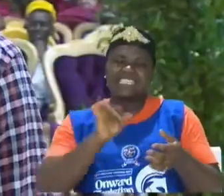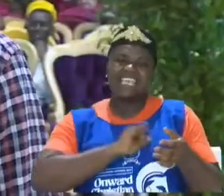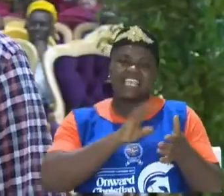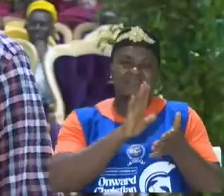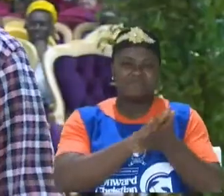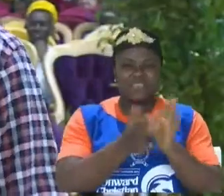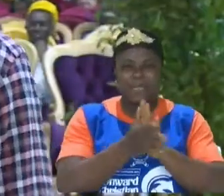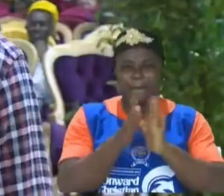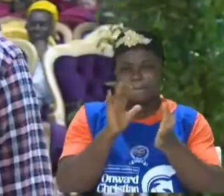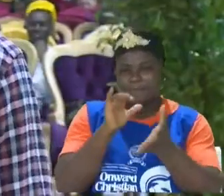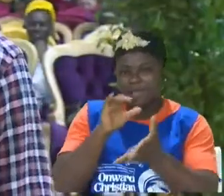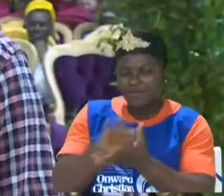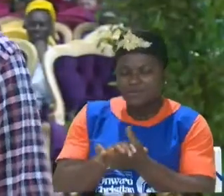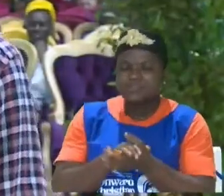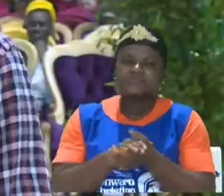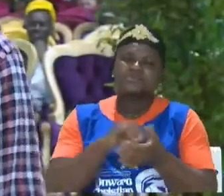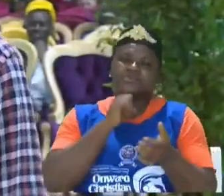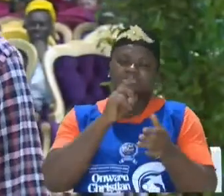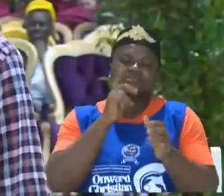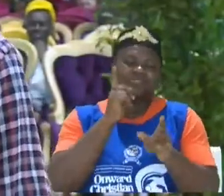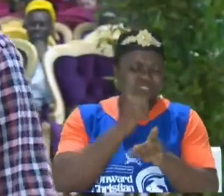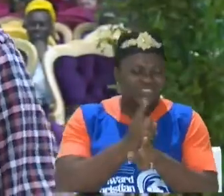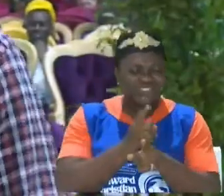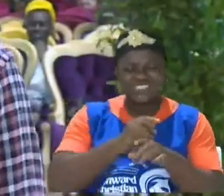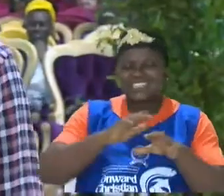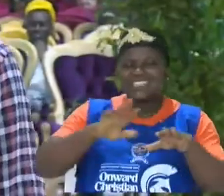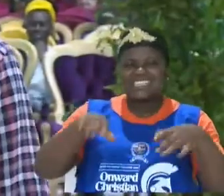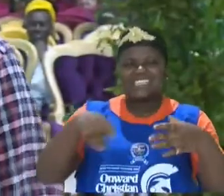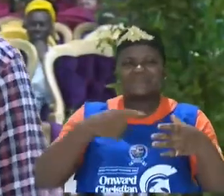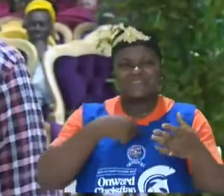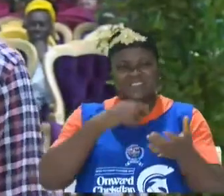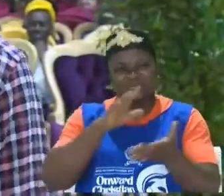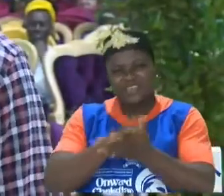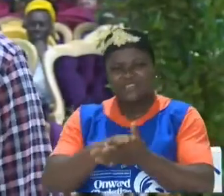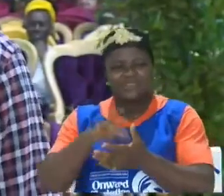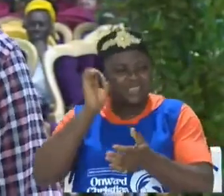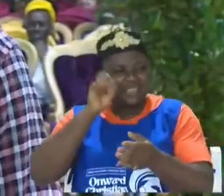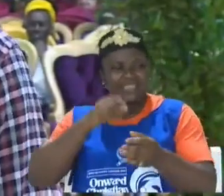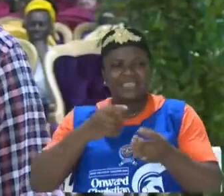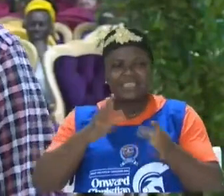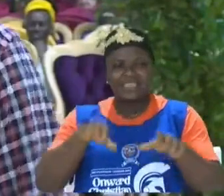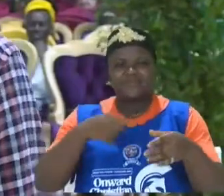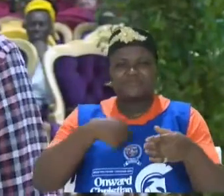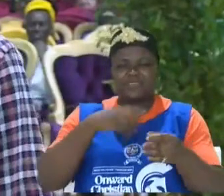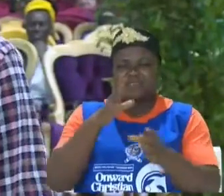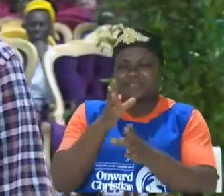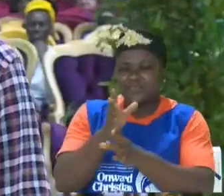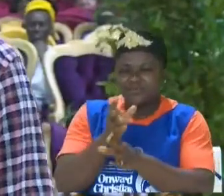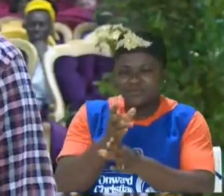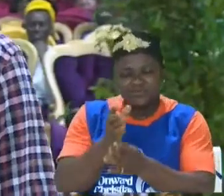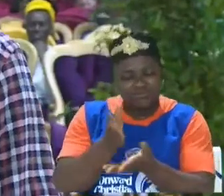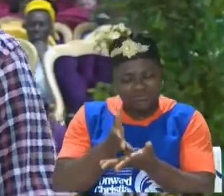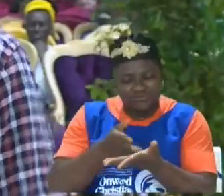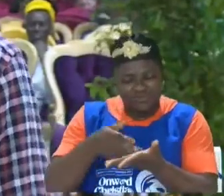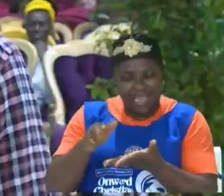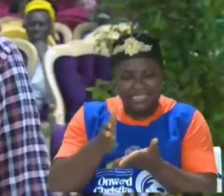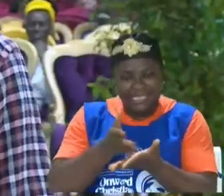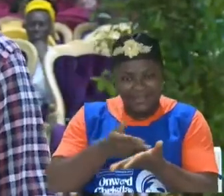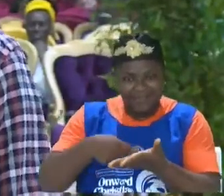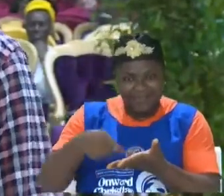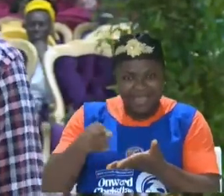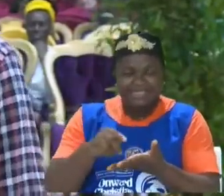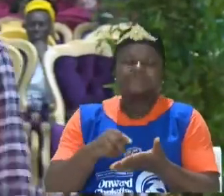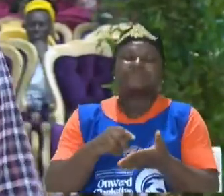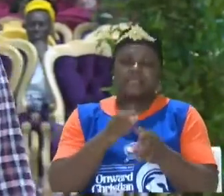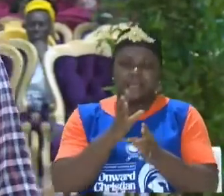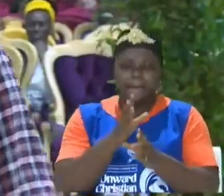And God did not just give me a wife, He gave me a life partner. And lastly, 2019, during the COVID, we couldn't go to church, but